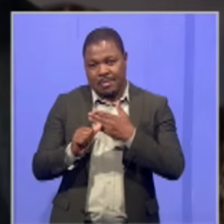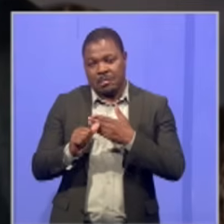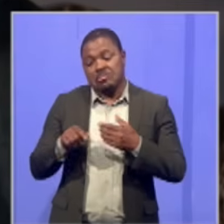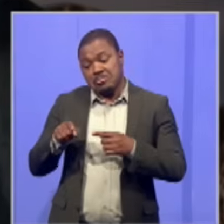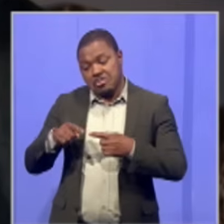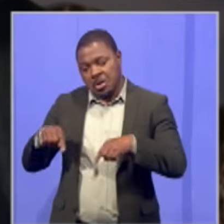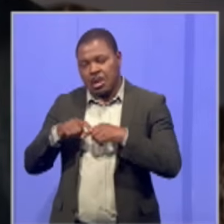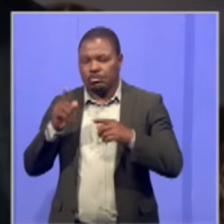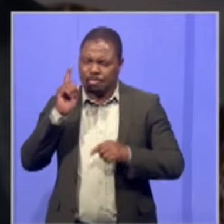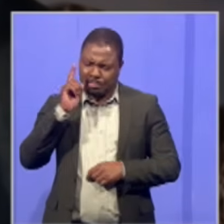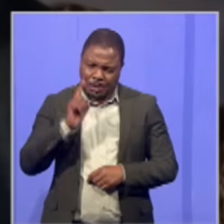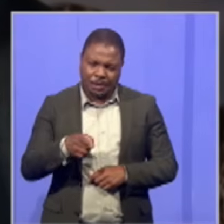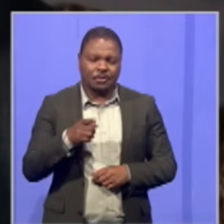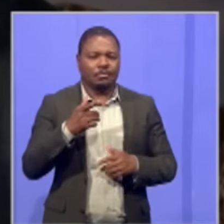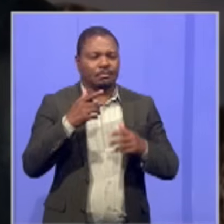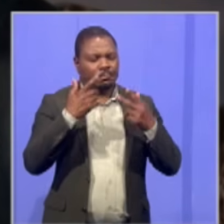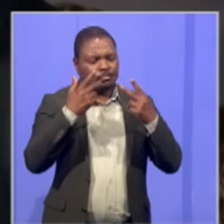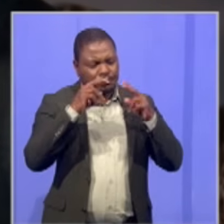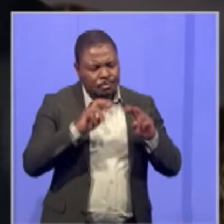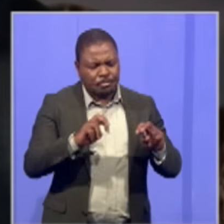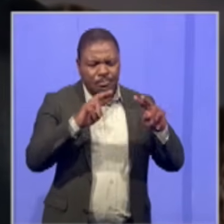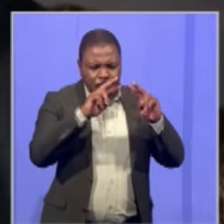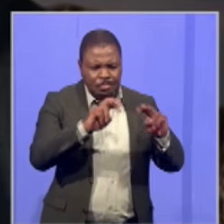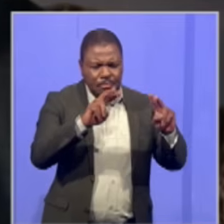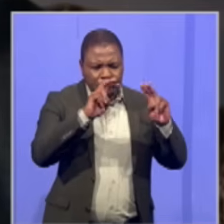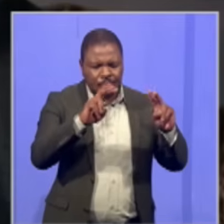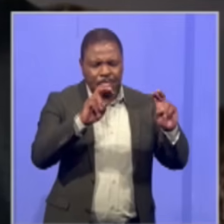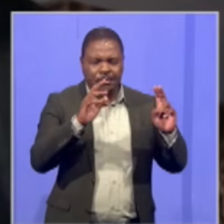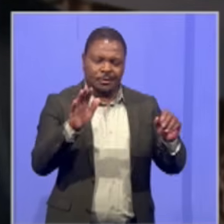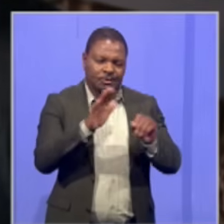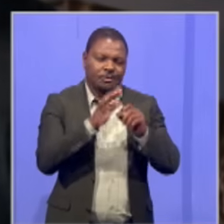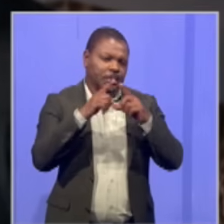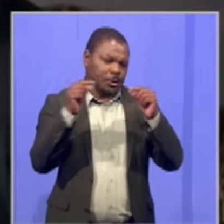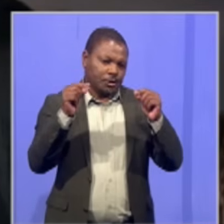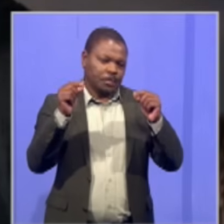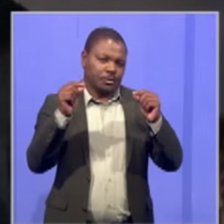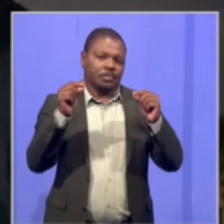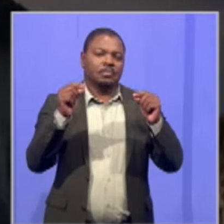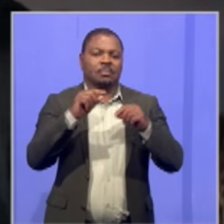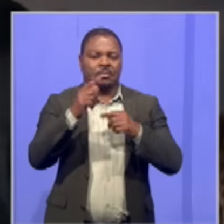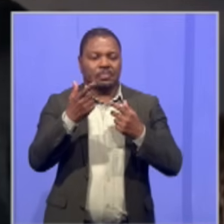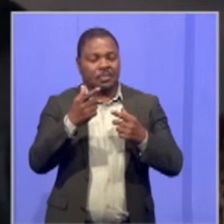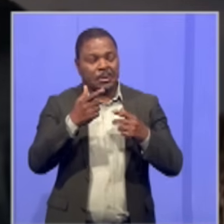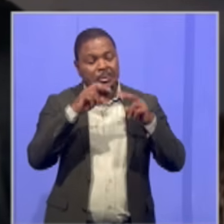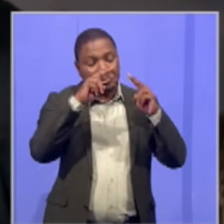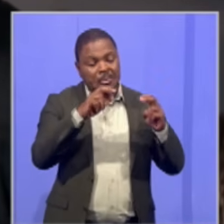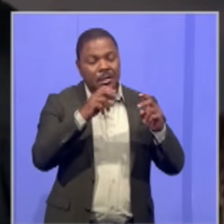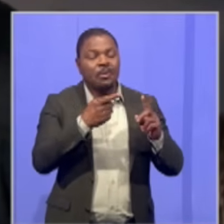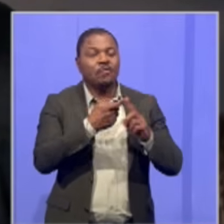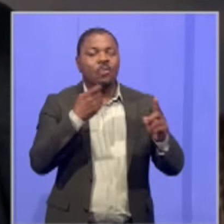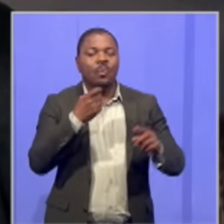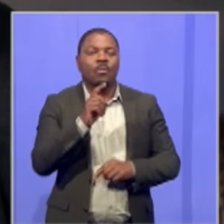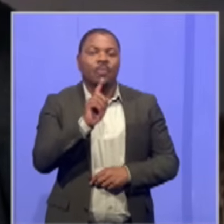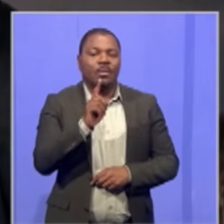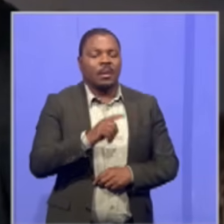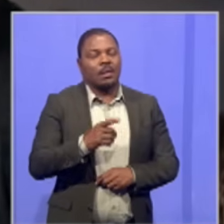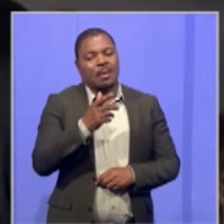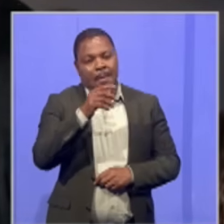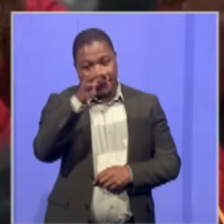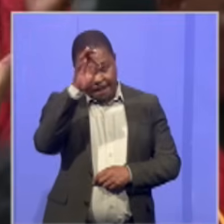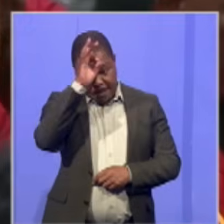within which to undertake this investigation into the allegations made by Lieutenant General